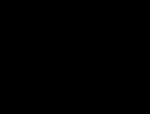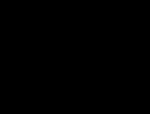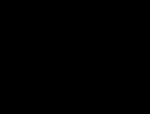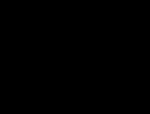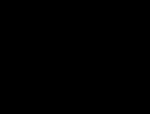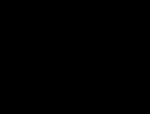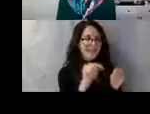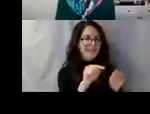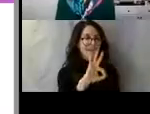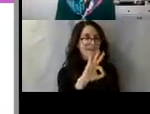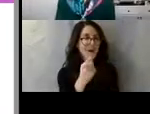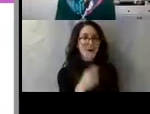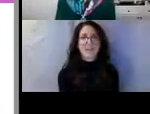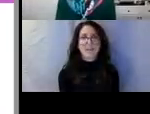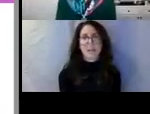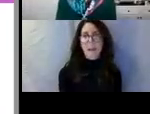here.